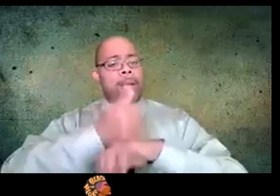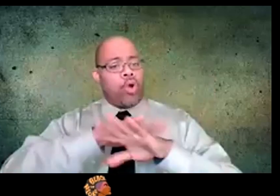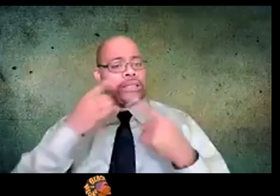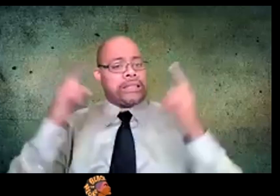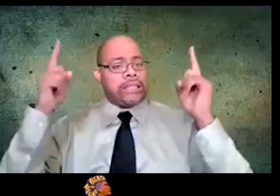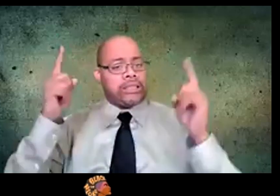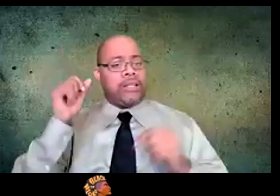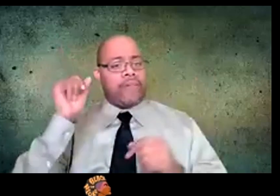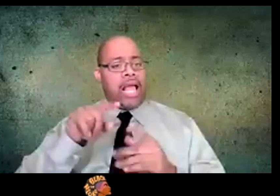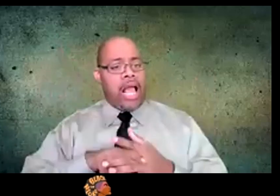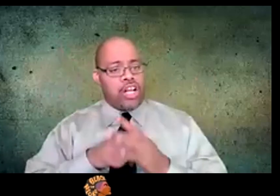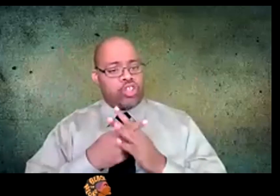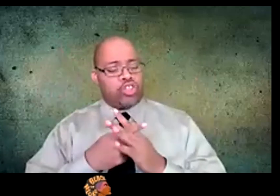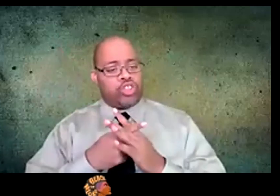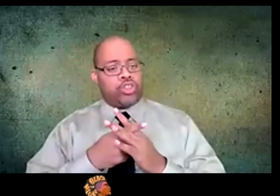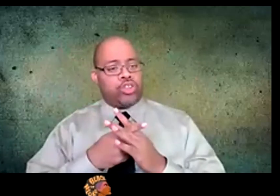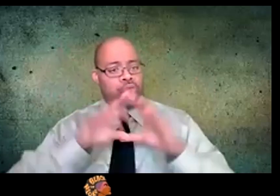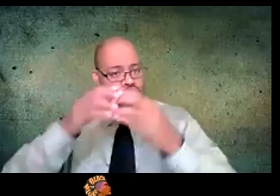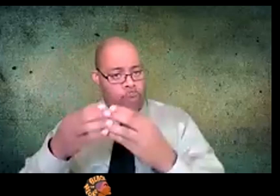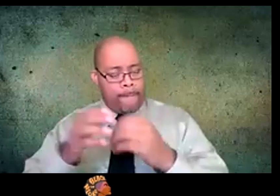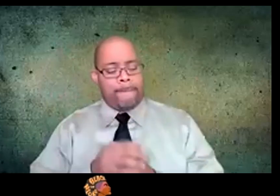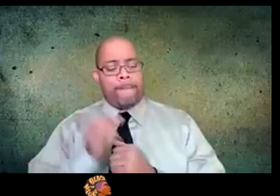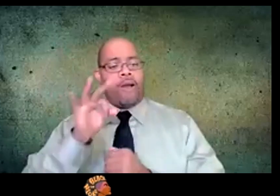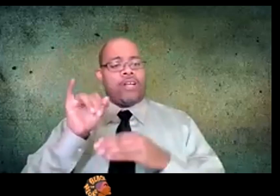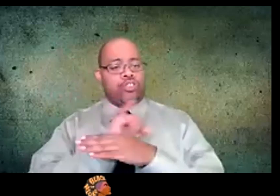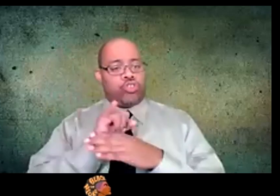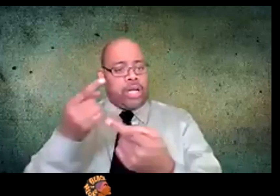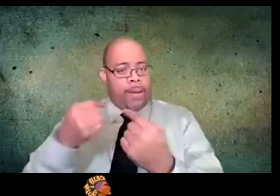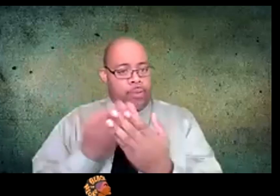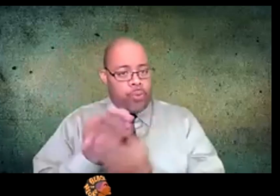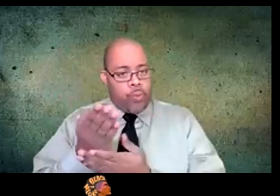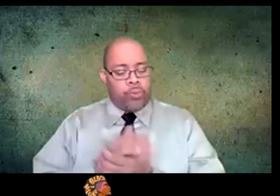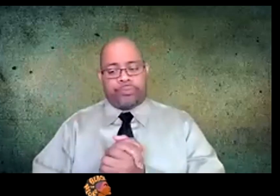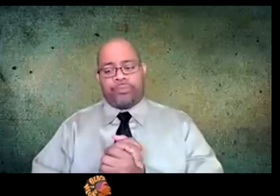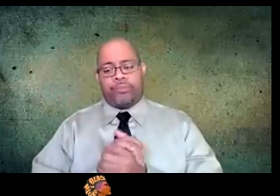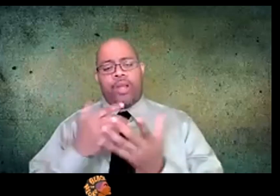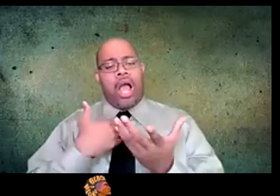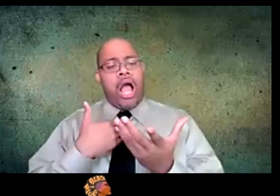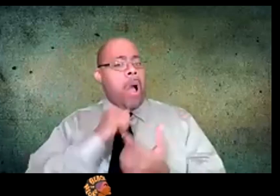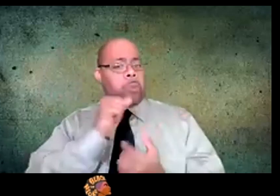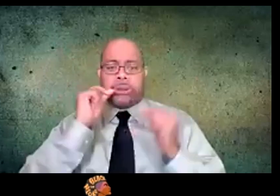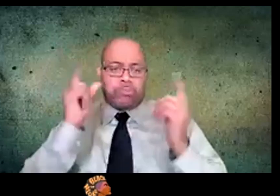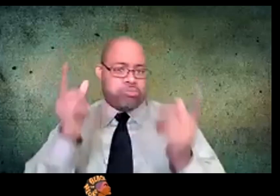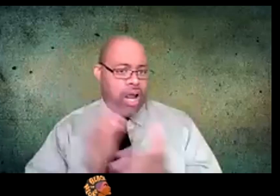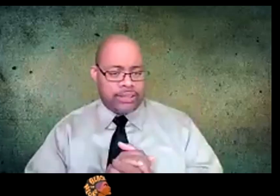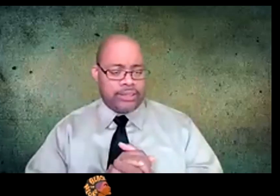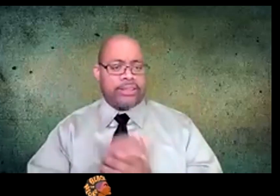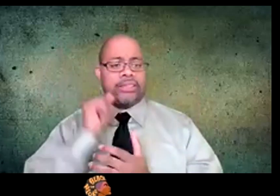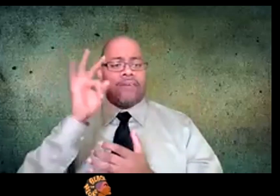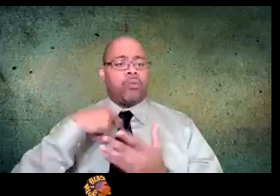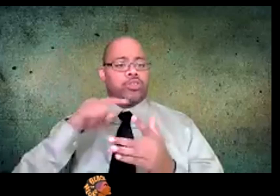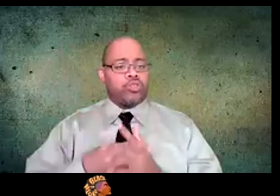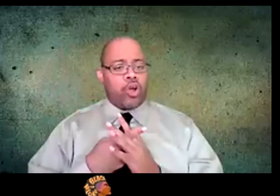this initial cohort of interns coming through. I wouldn't be surprised if we started